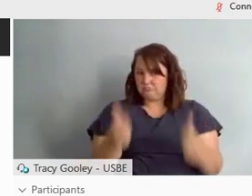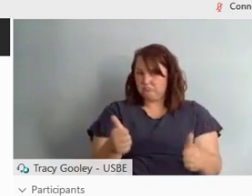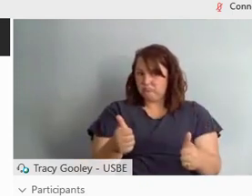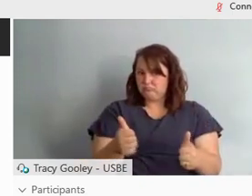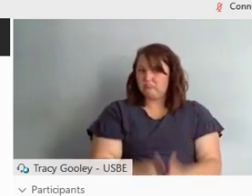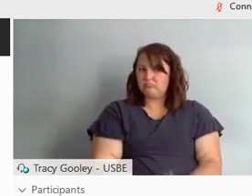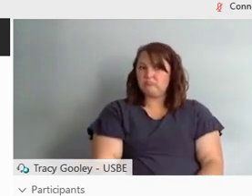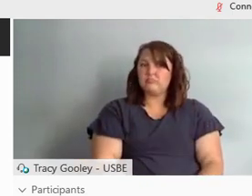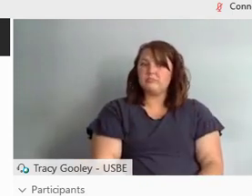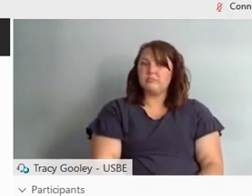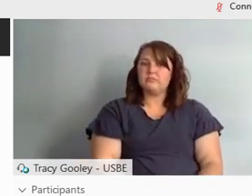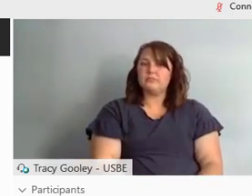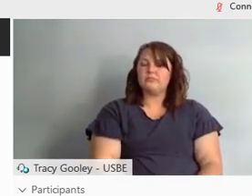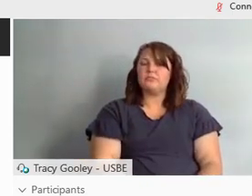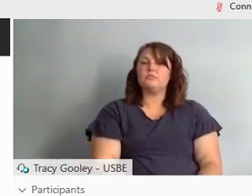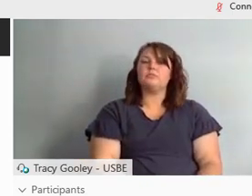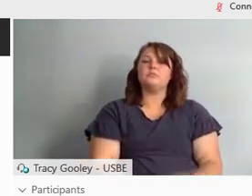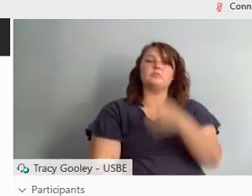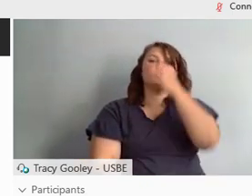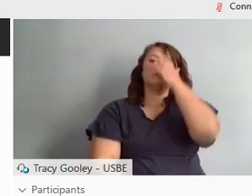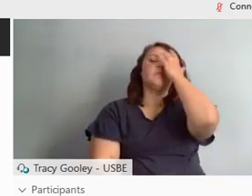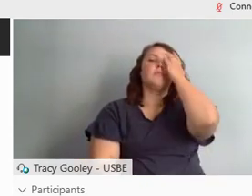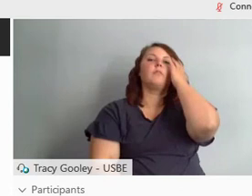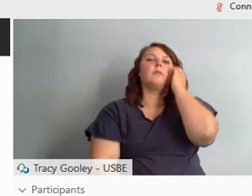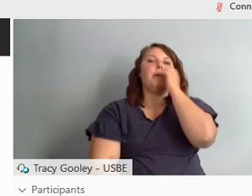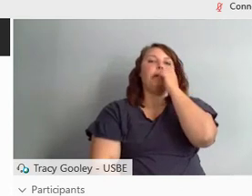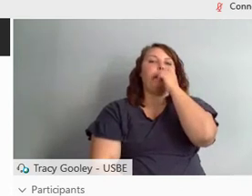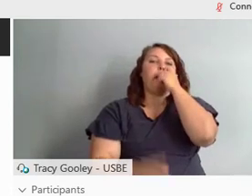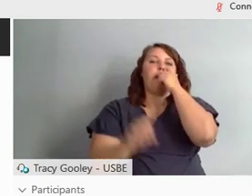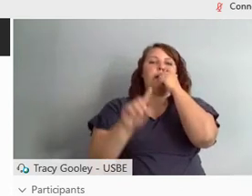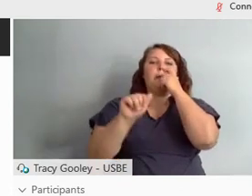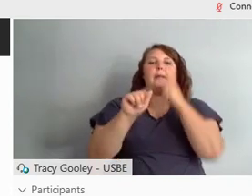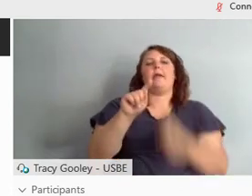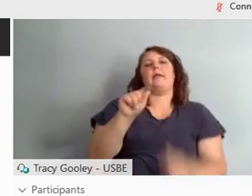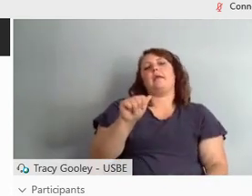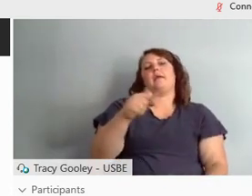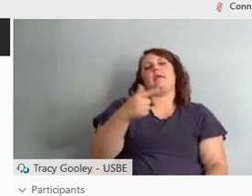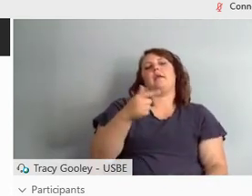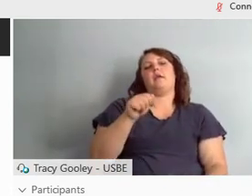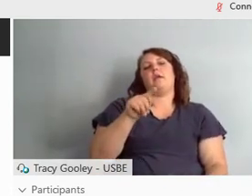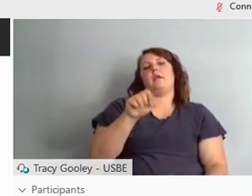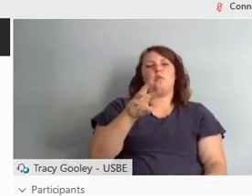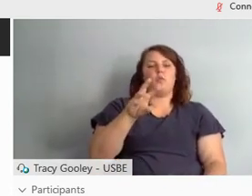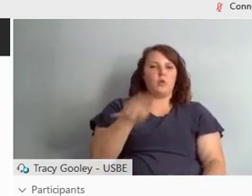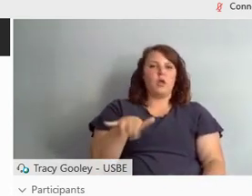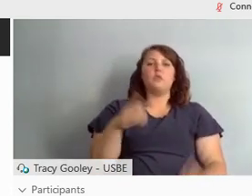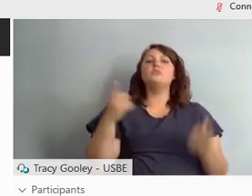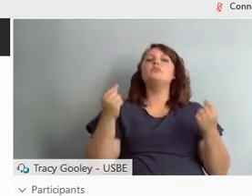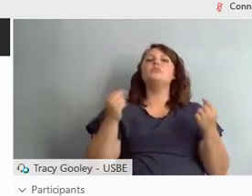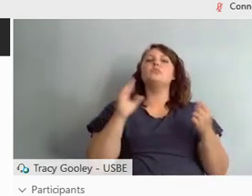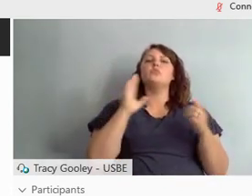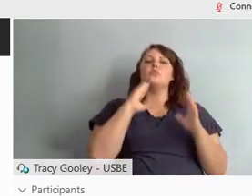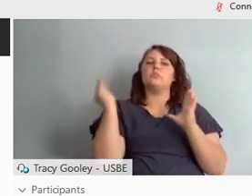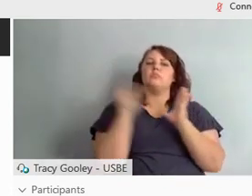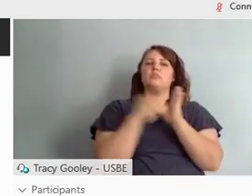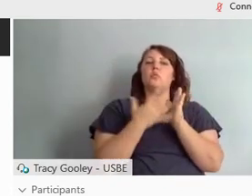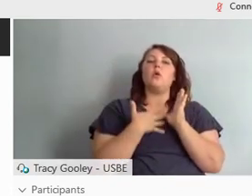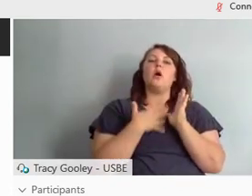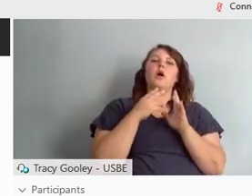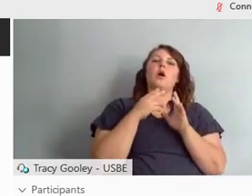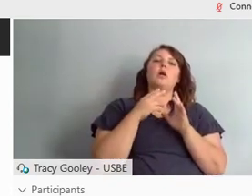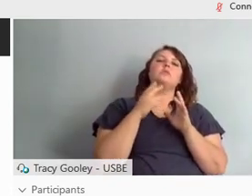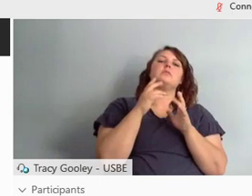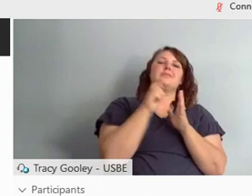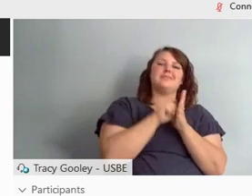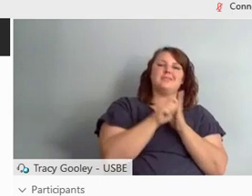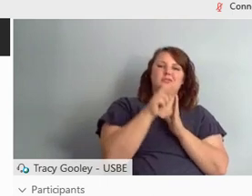at? Okay. So what you enter into Data Gateway is only going to be literacy and numeracy, right? But what we